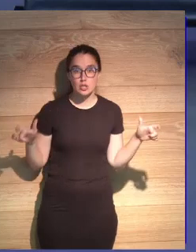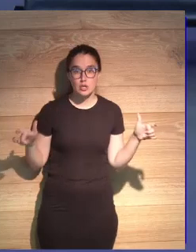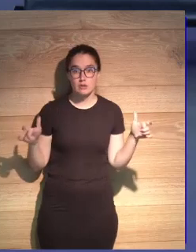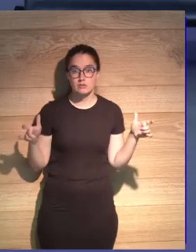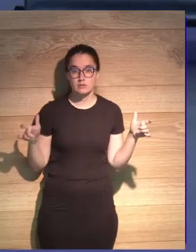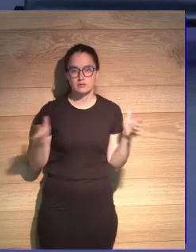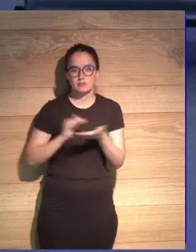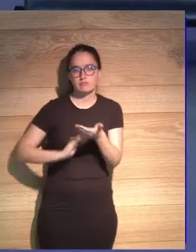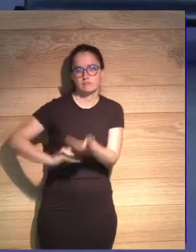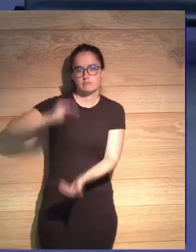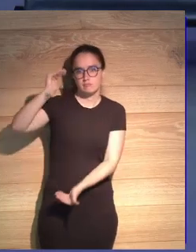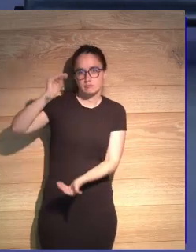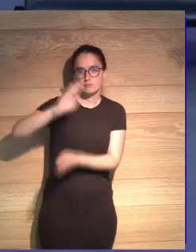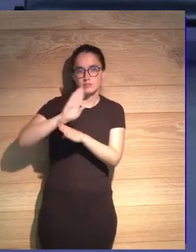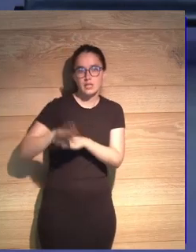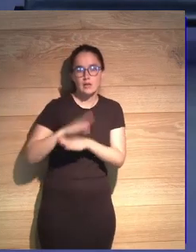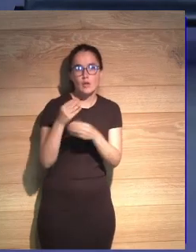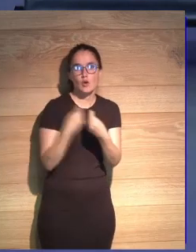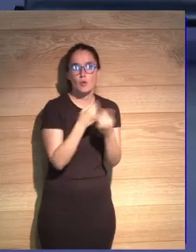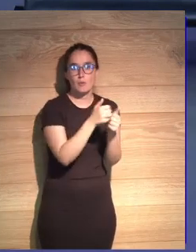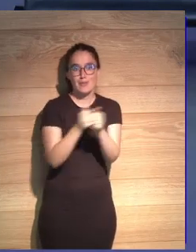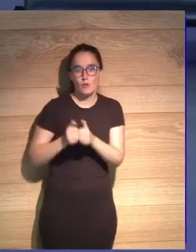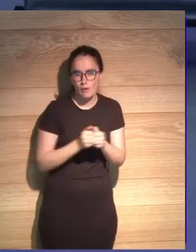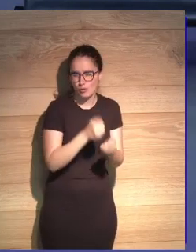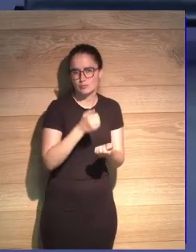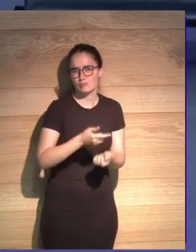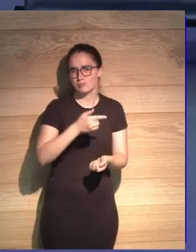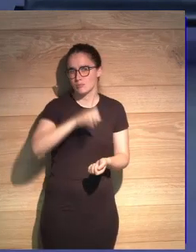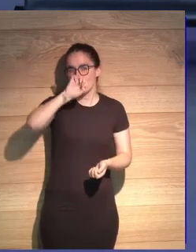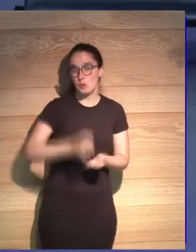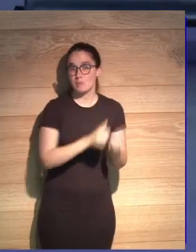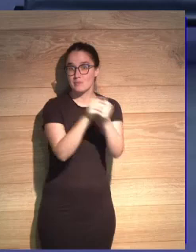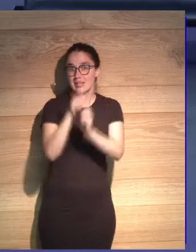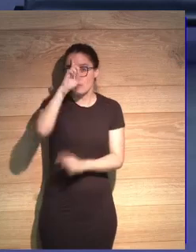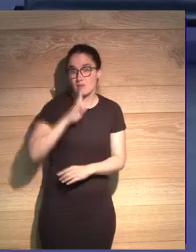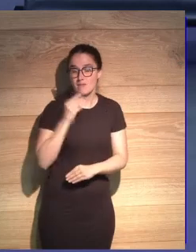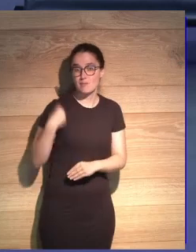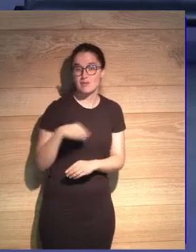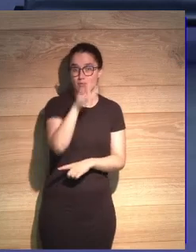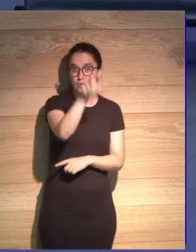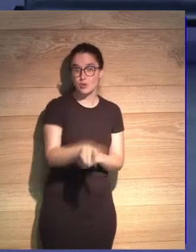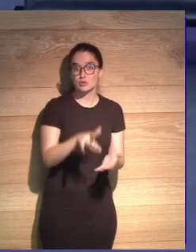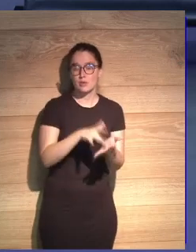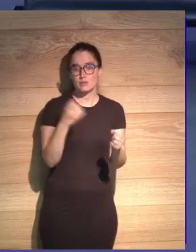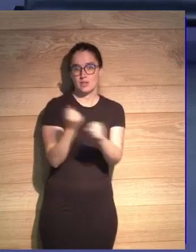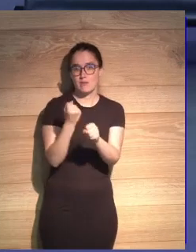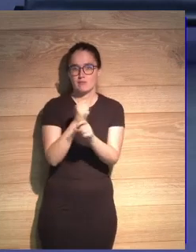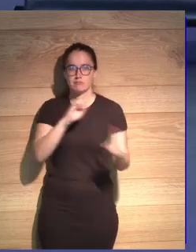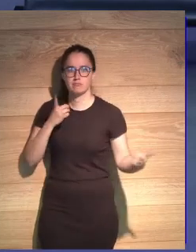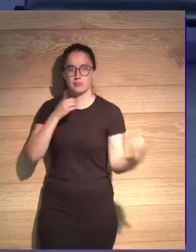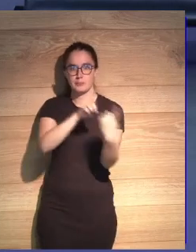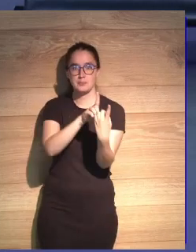that we are finding in the fairs, in the salons that we attend, and they are gamers, and this type of